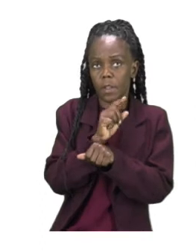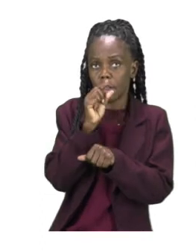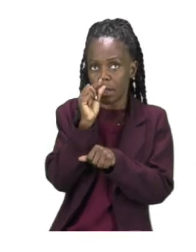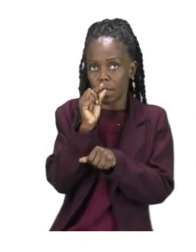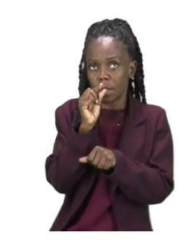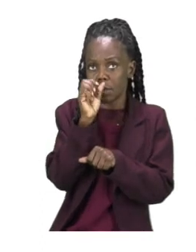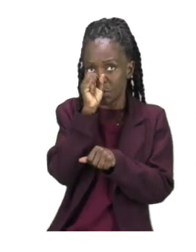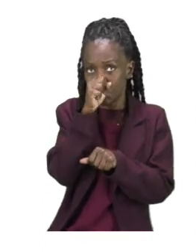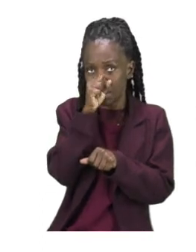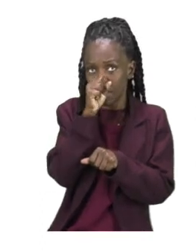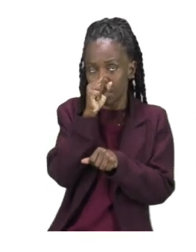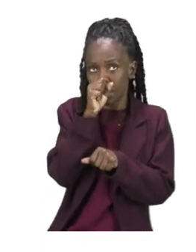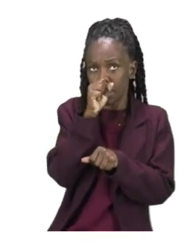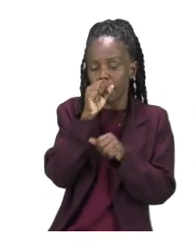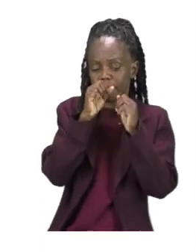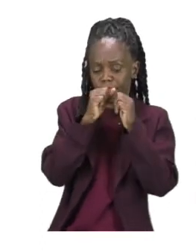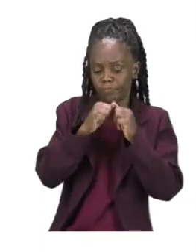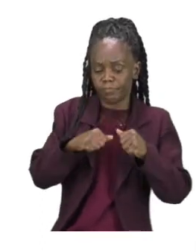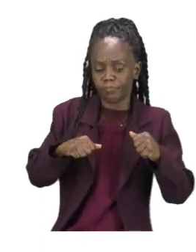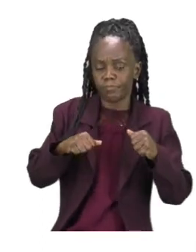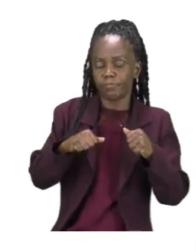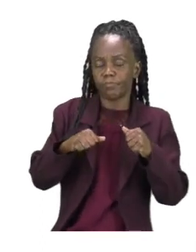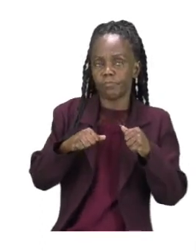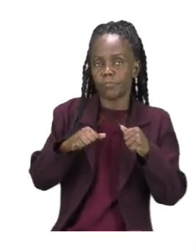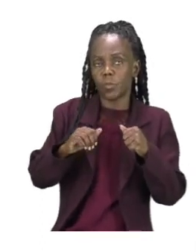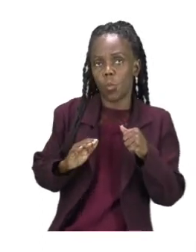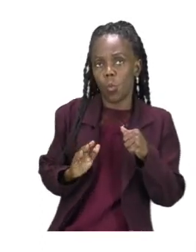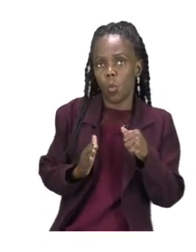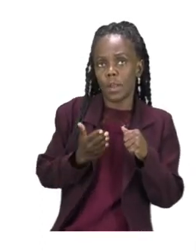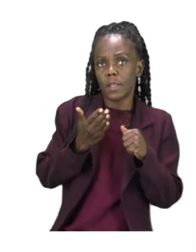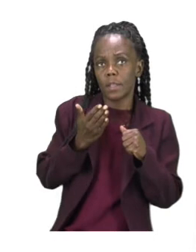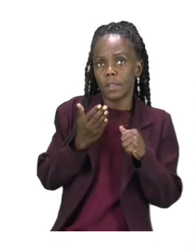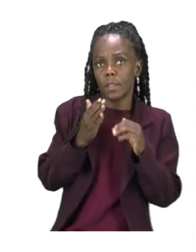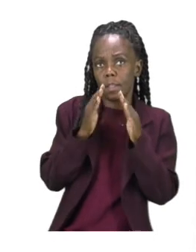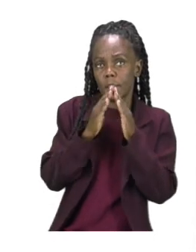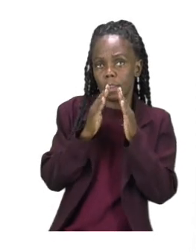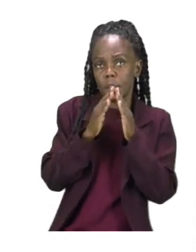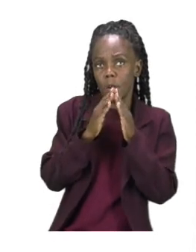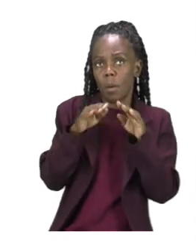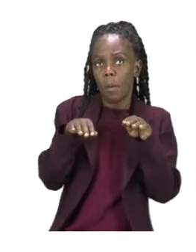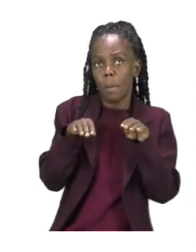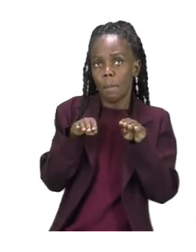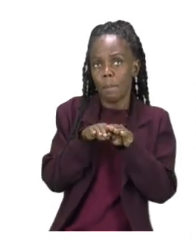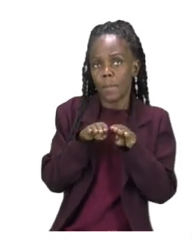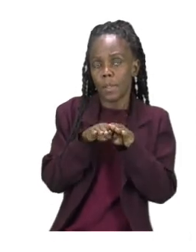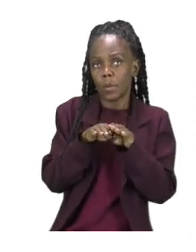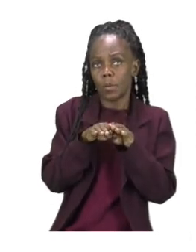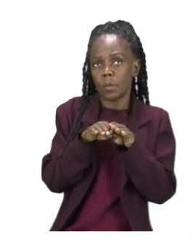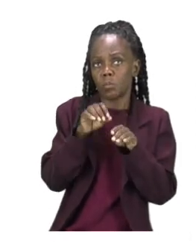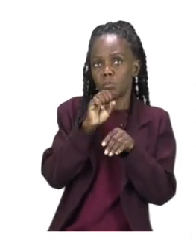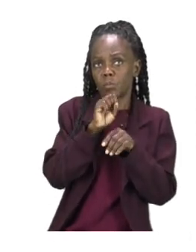he wanted his house made out of straw. The second little